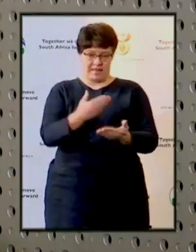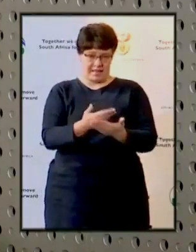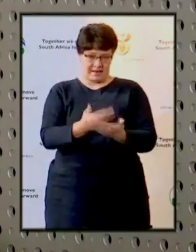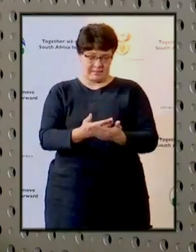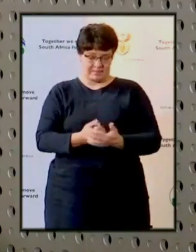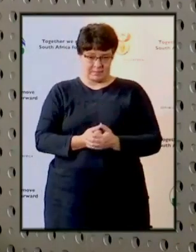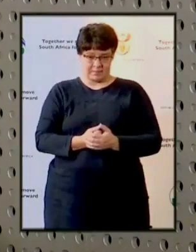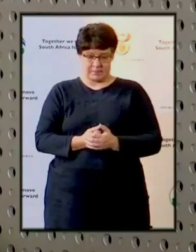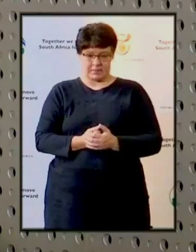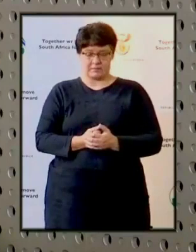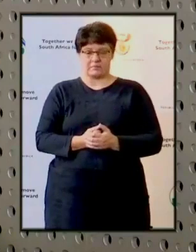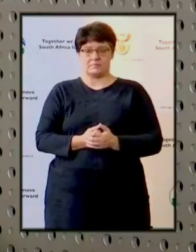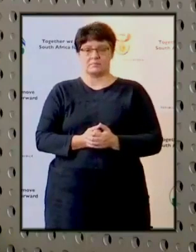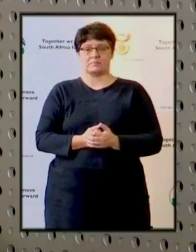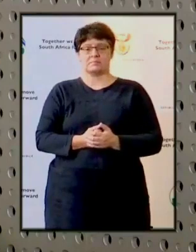And